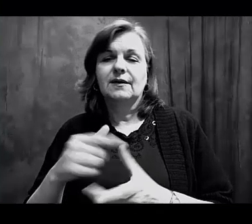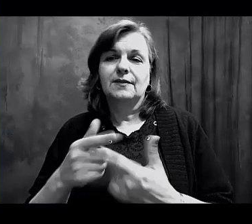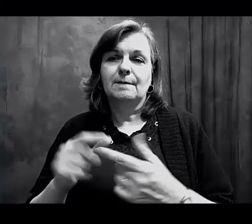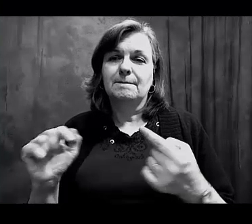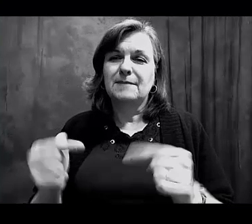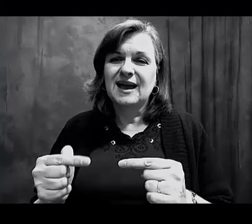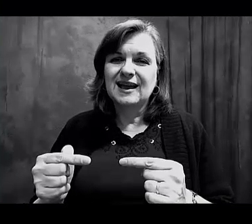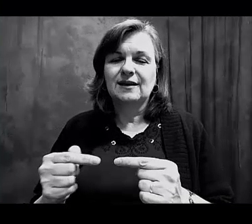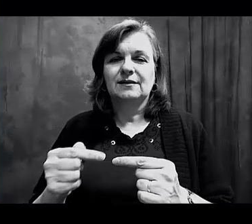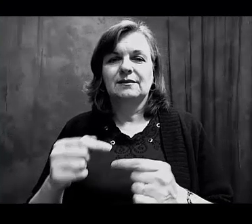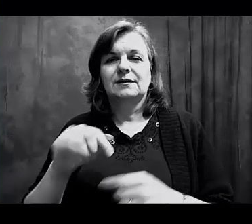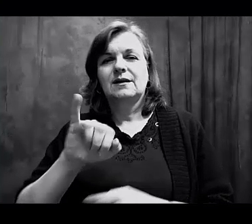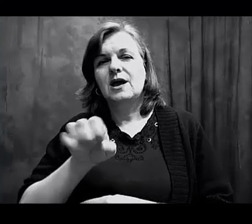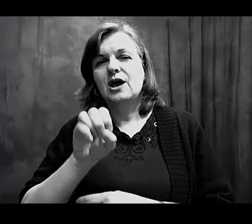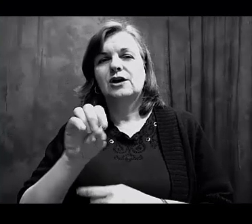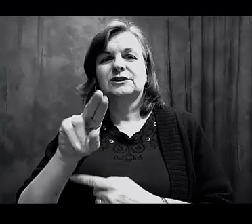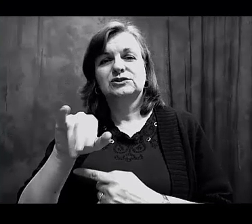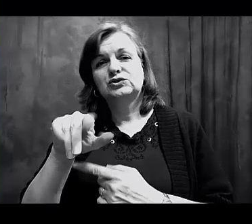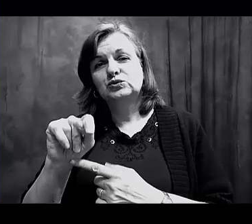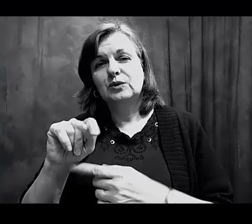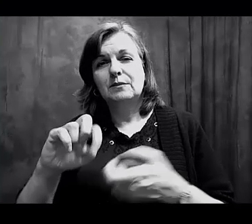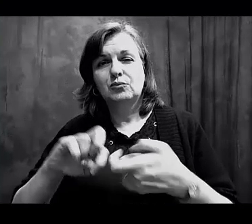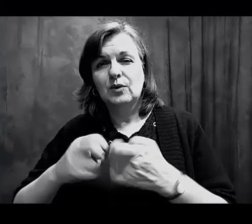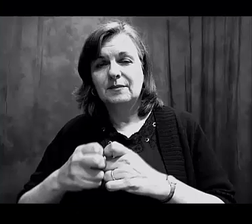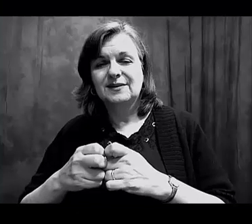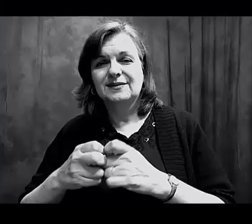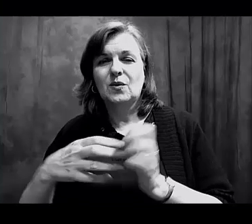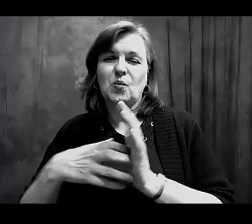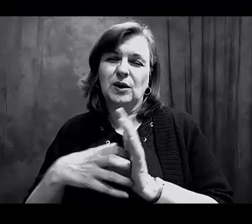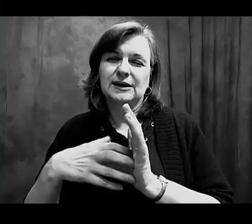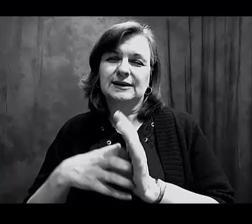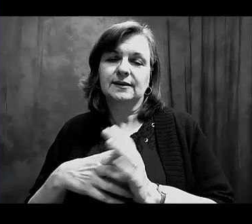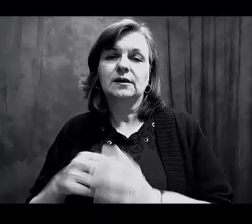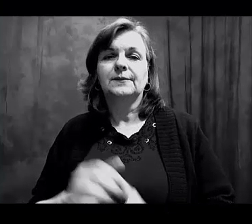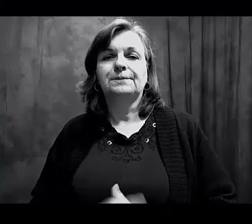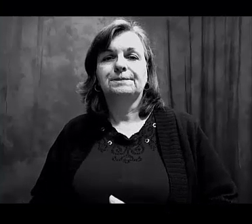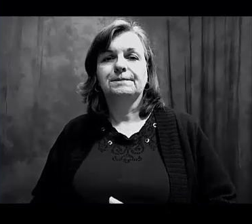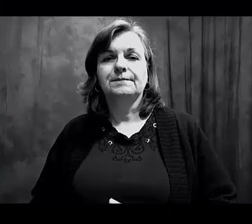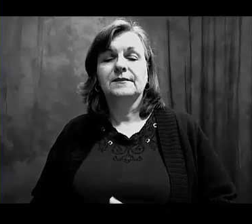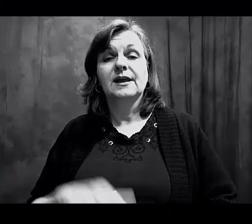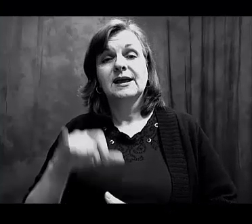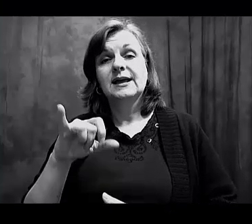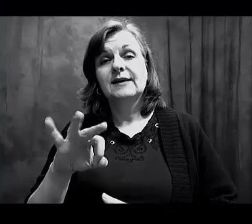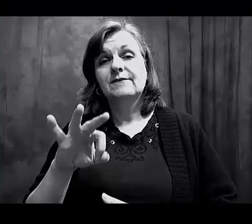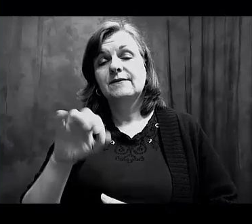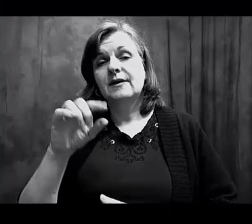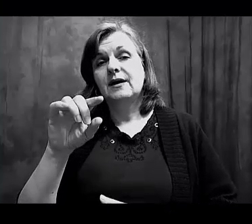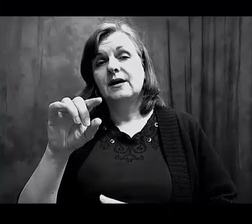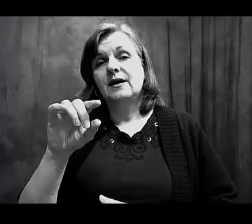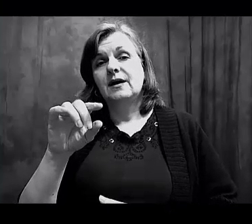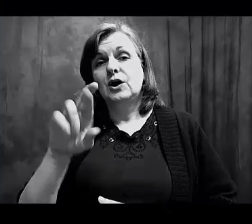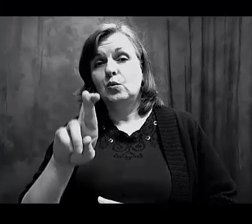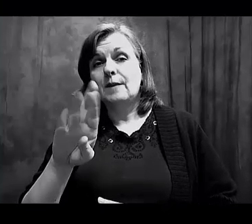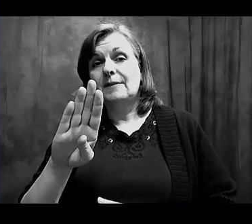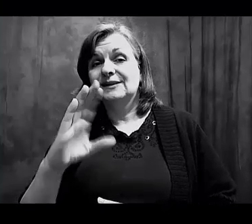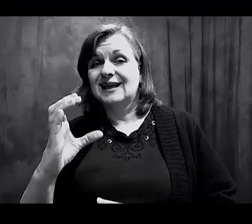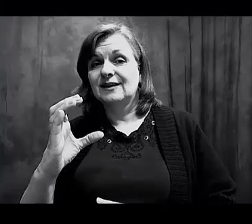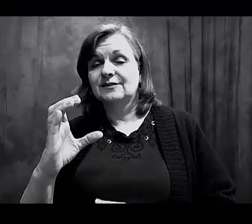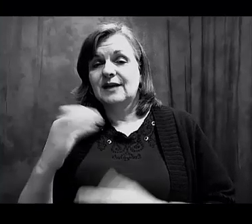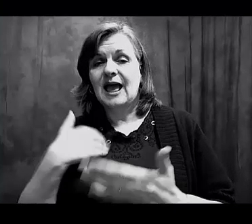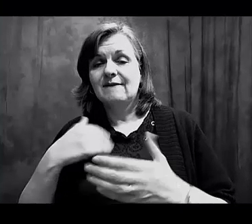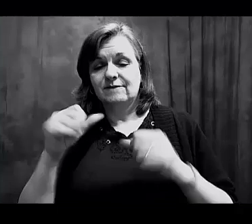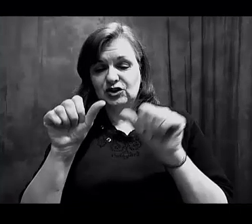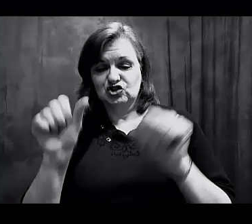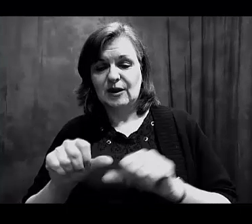weakness. If your red blood cells are shaped like a sickle, remember red blood cells' job is to carry